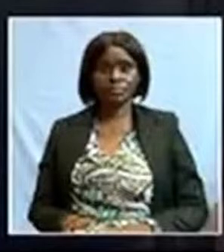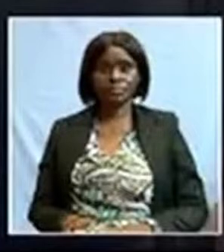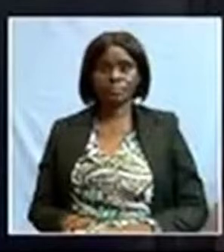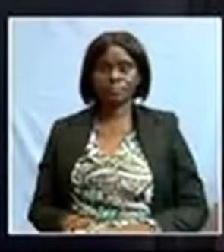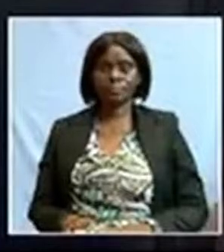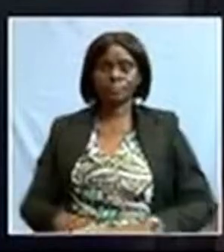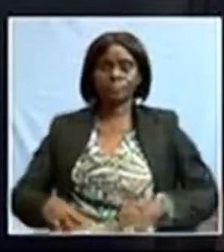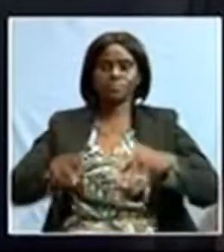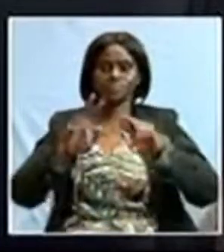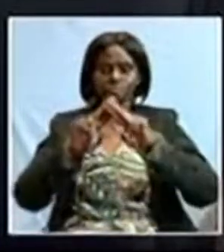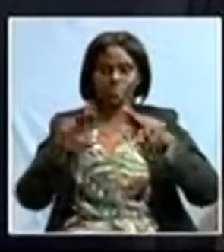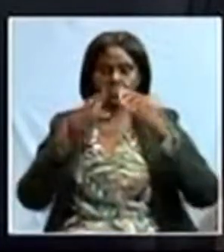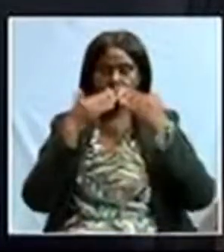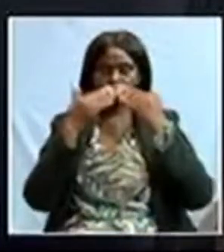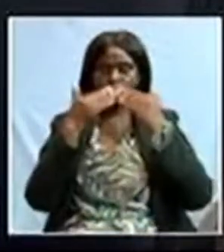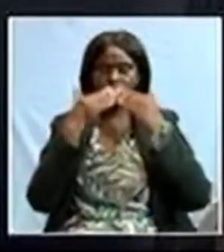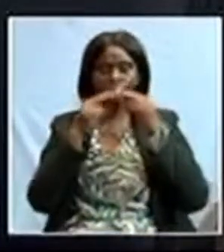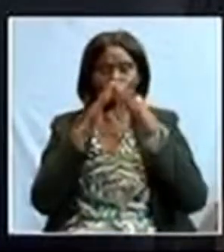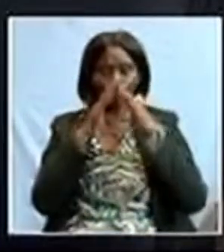Thank you, Chair.